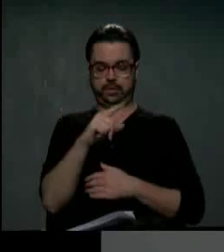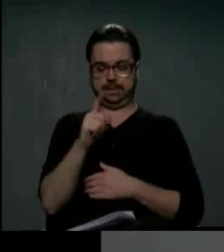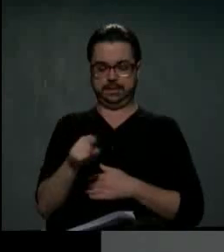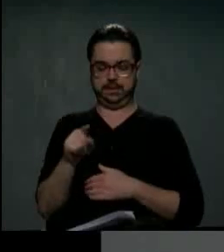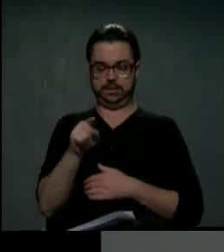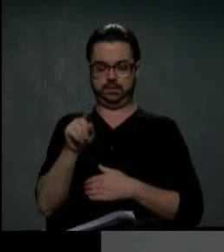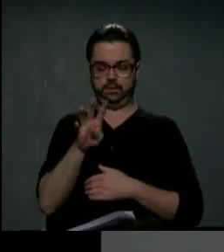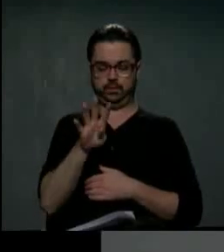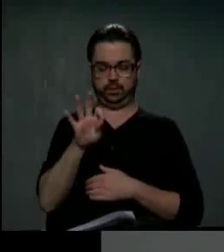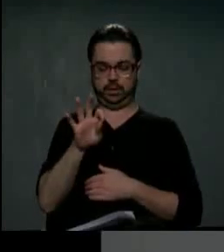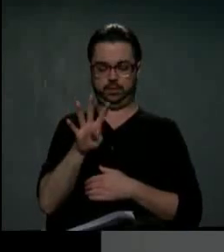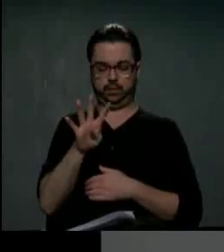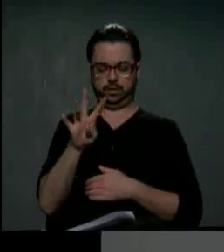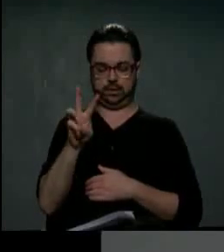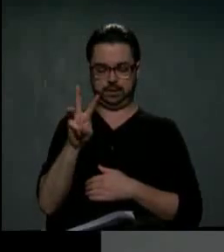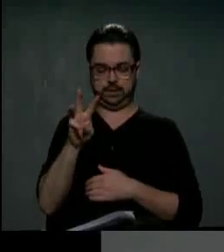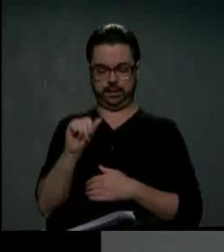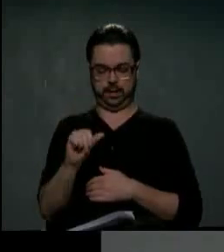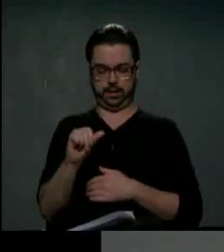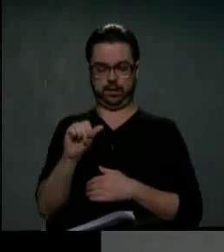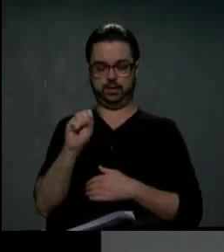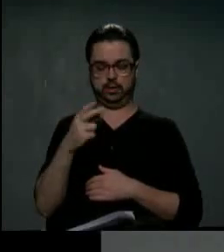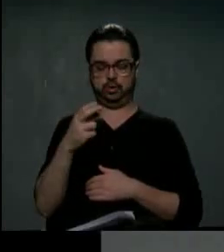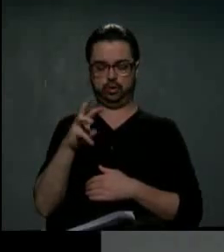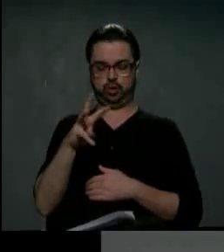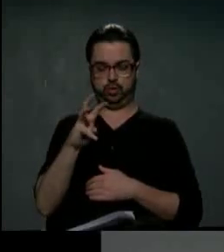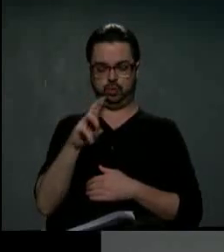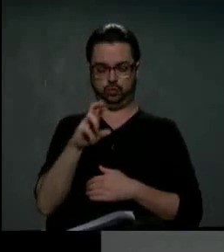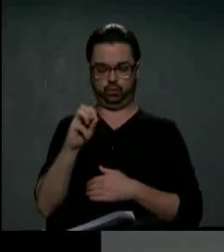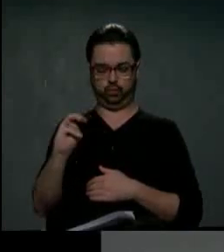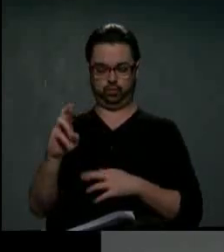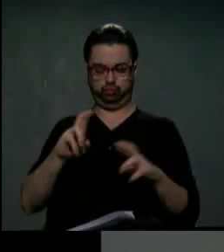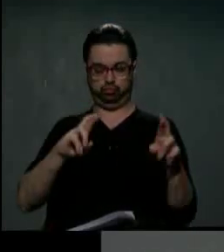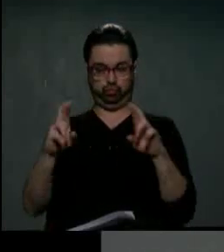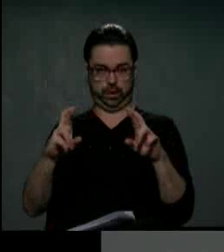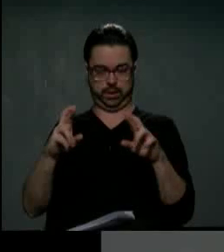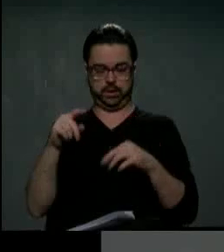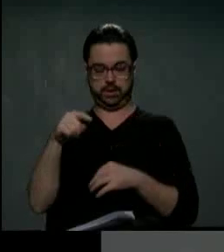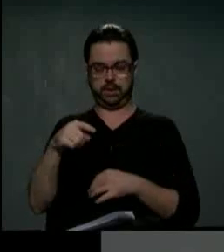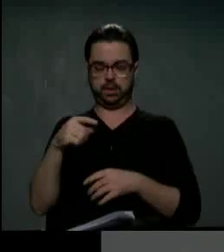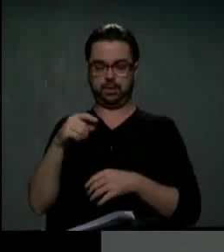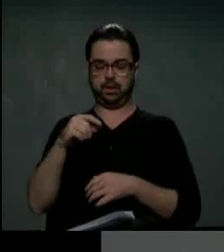Z-4946-A, Showroom Ready, short form PID, located at 10118 Colonel